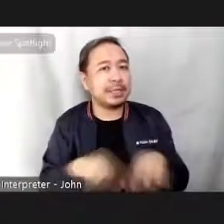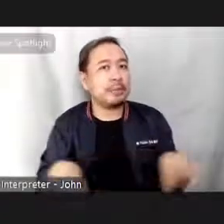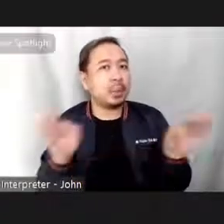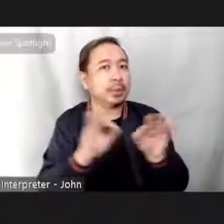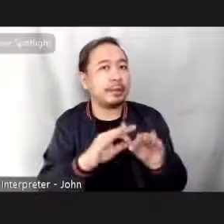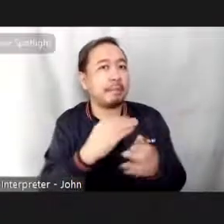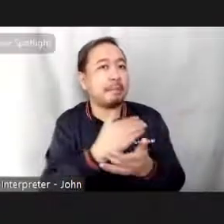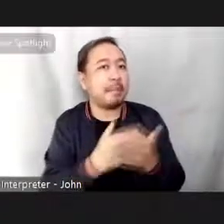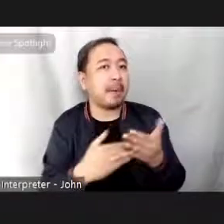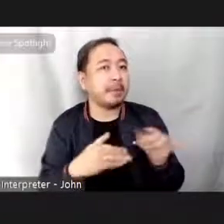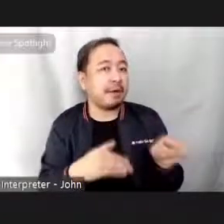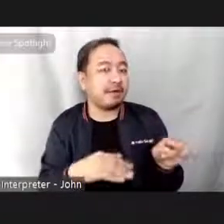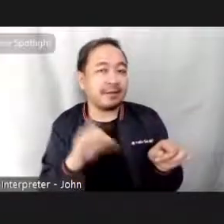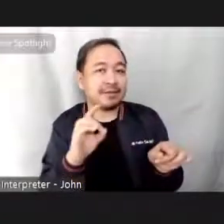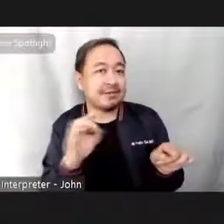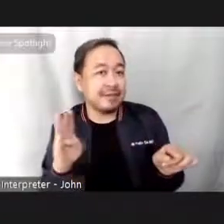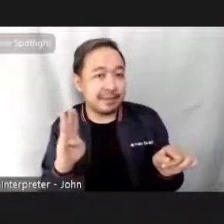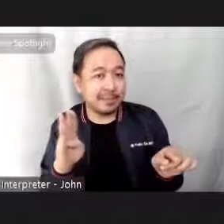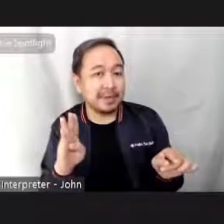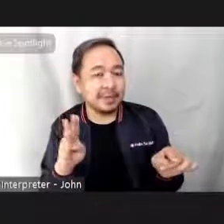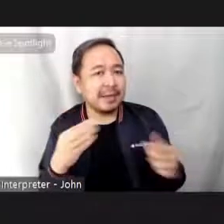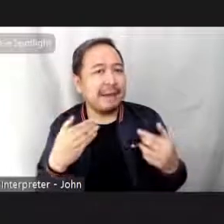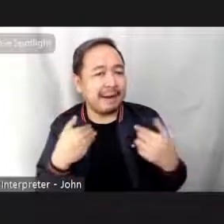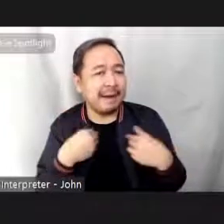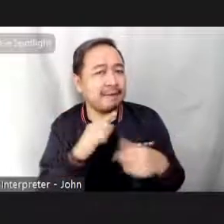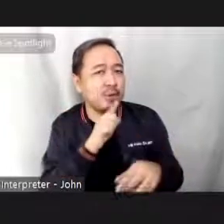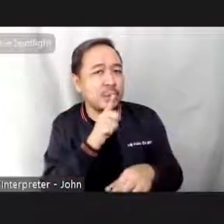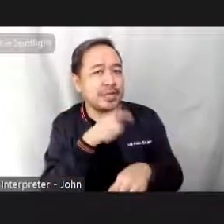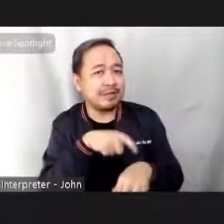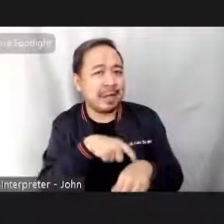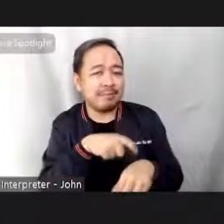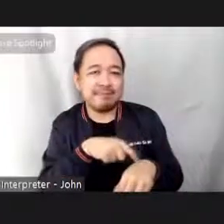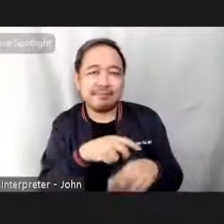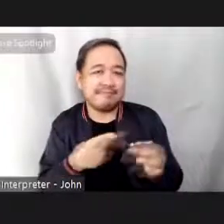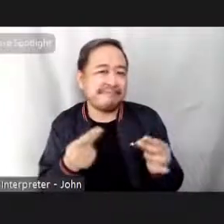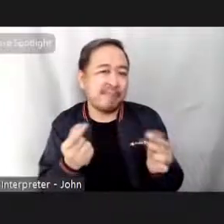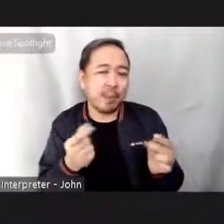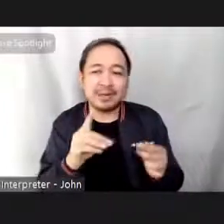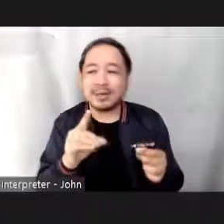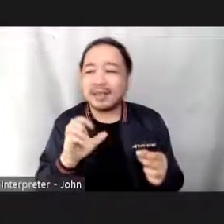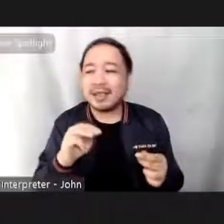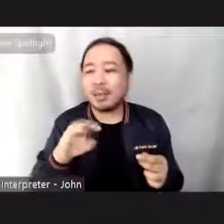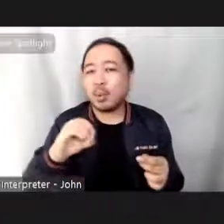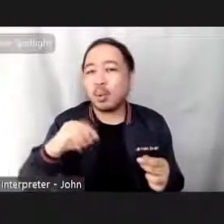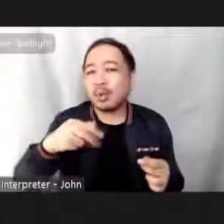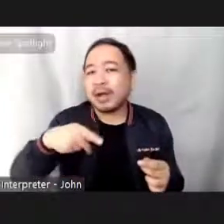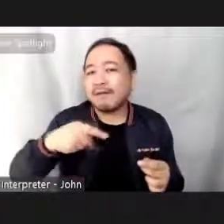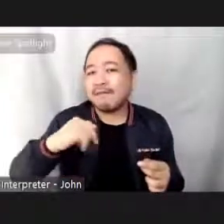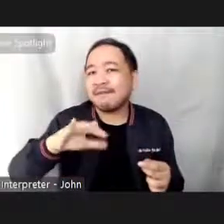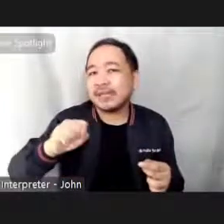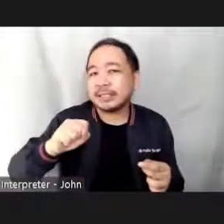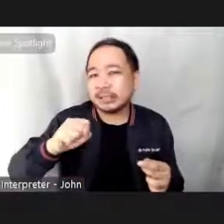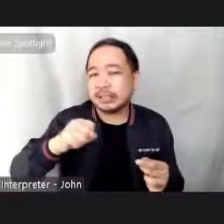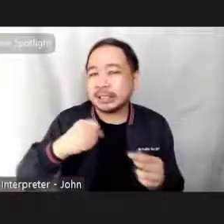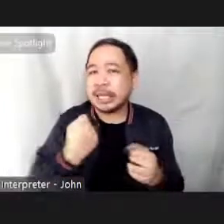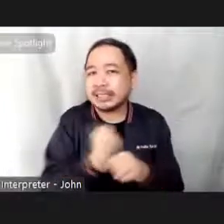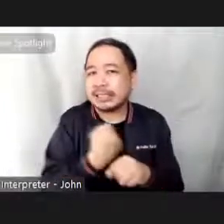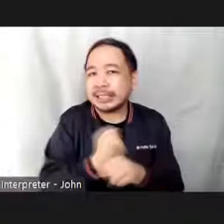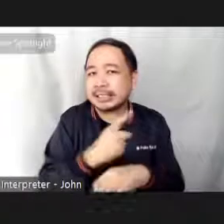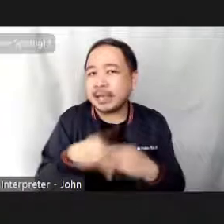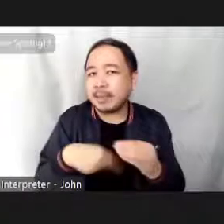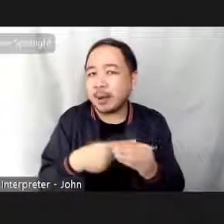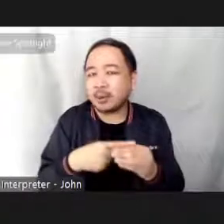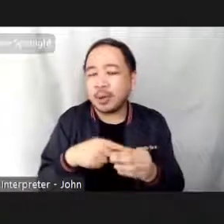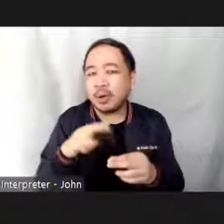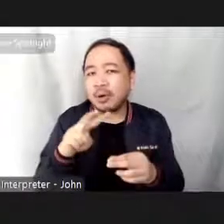web-based database is it provides real-time demographics of cases of violence against women and children. But when we look at